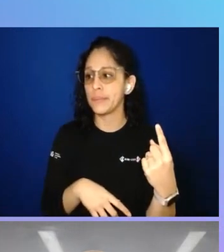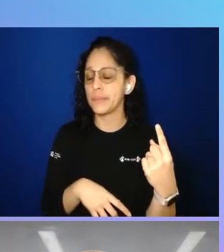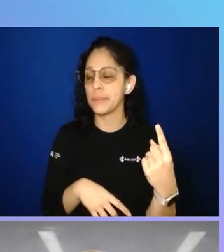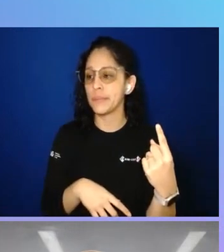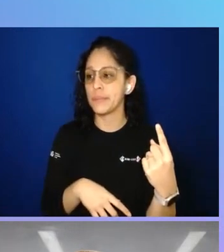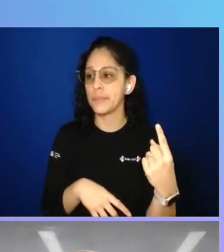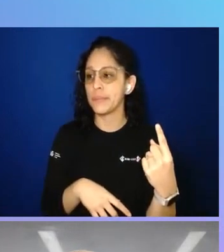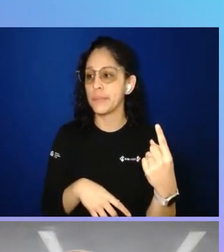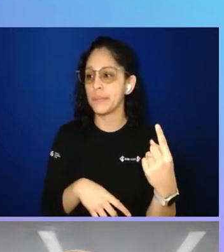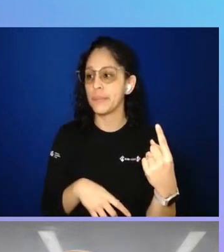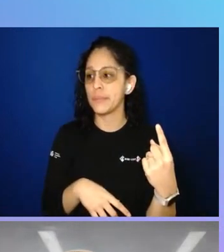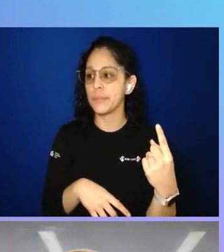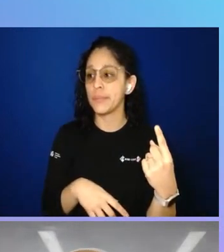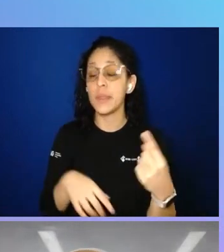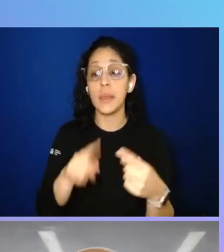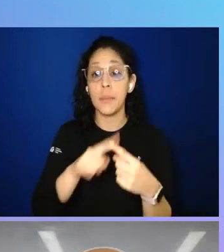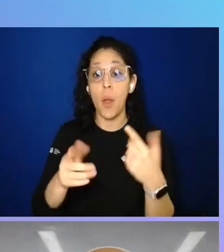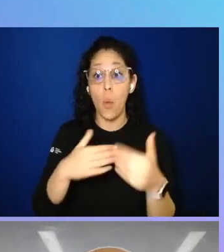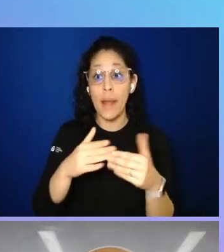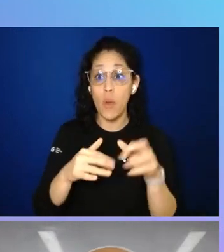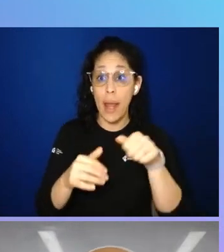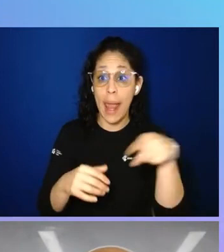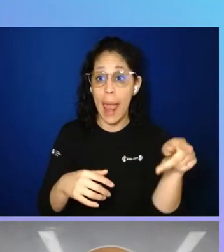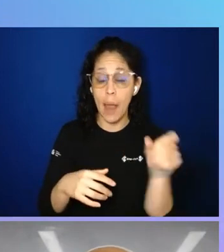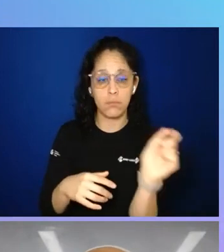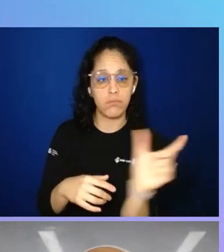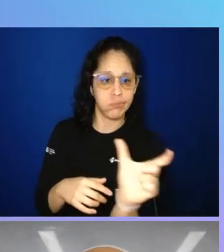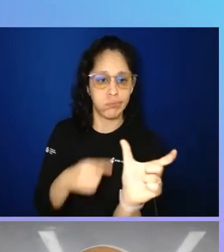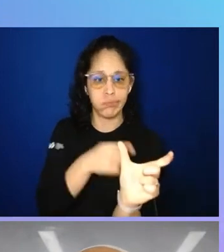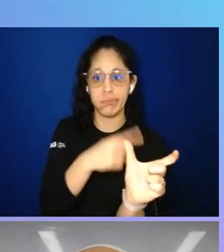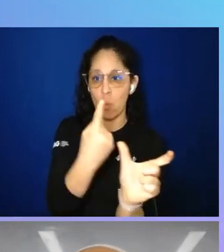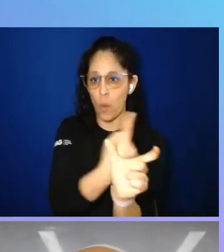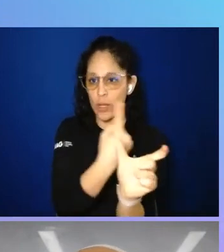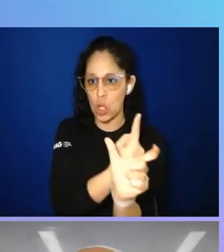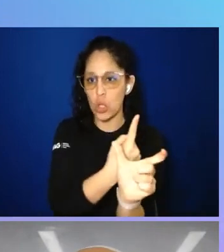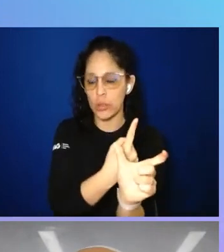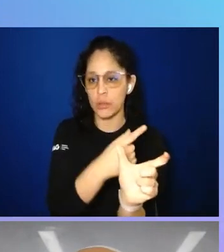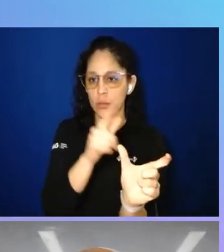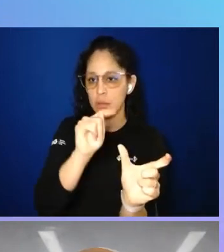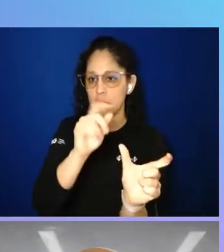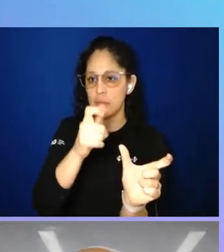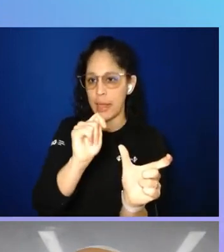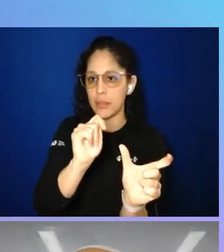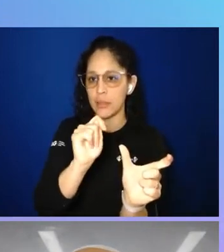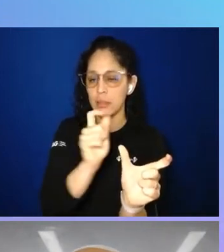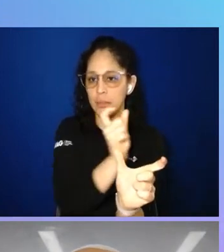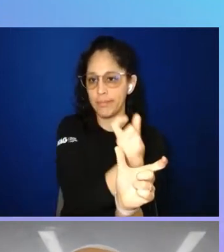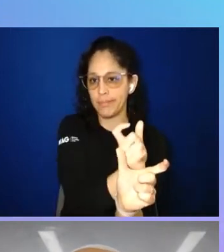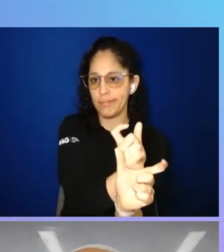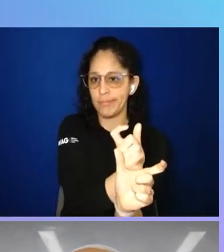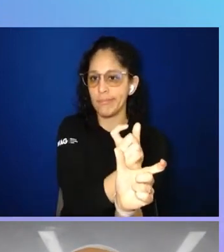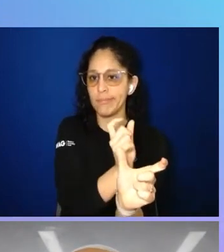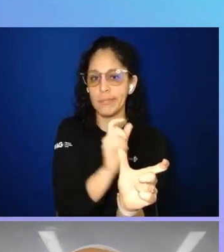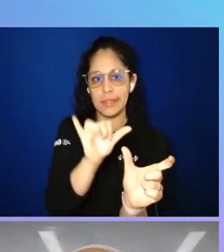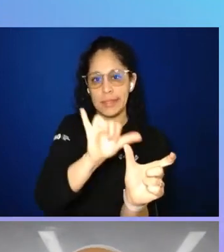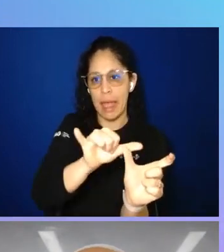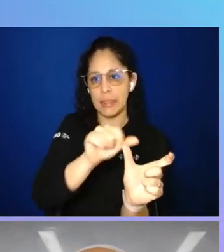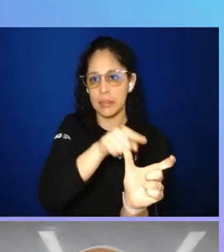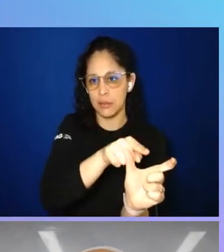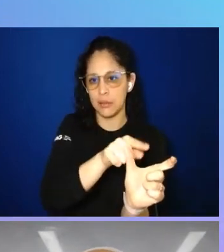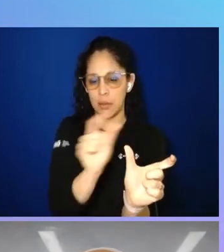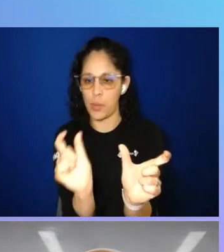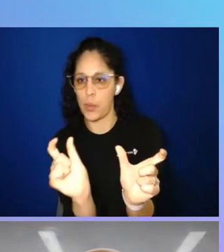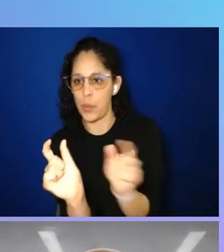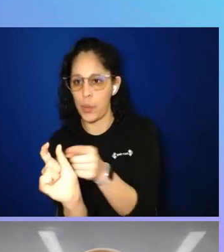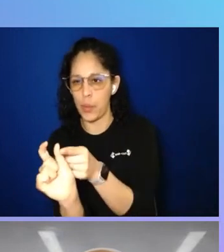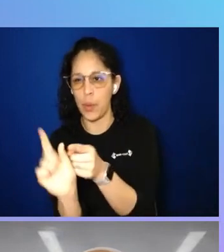the app that is taking more space in the screen has a regular horizontal text size, horizontal size. Just so you get the idea. The idea